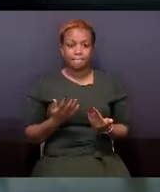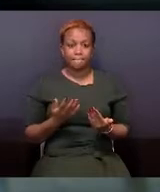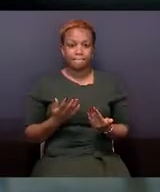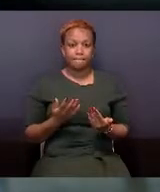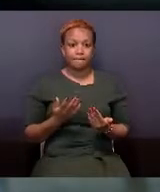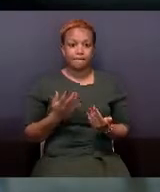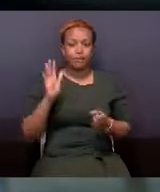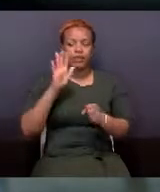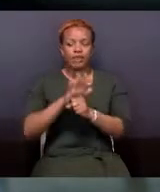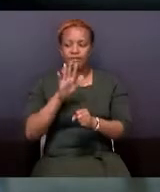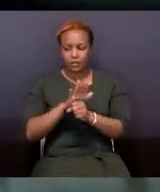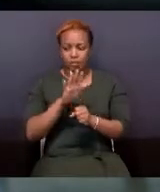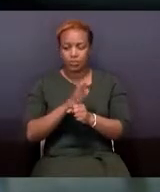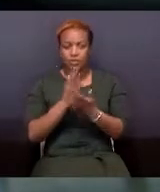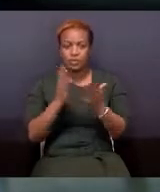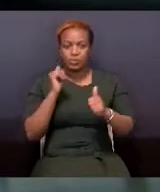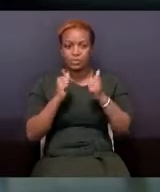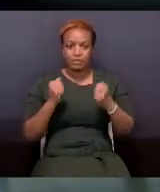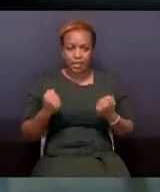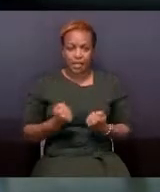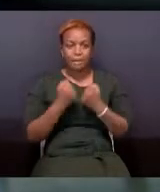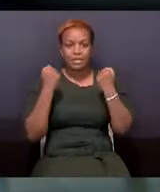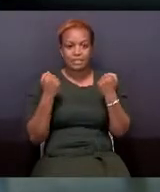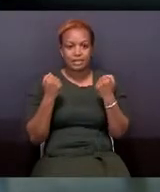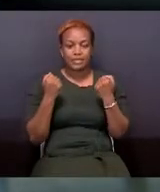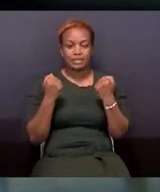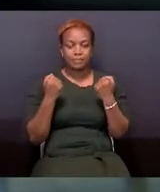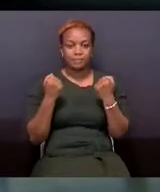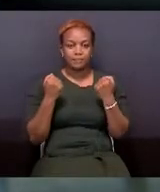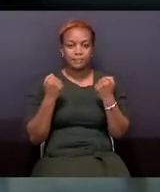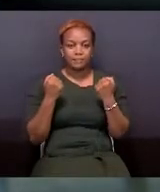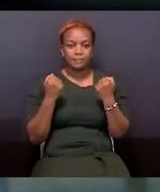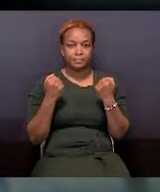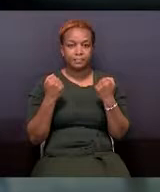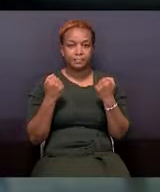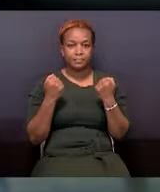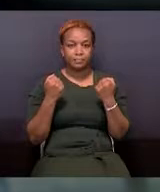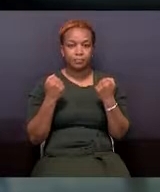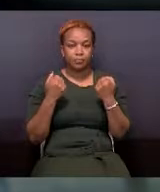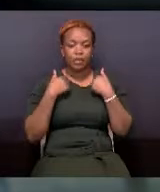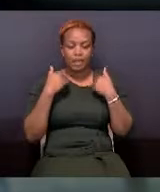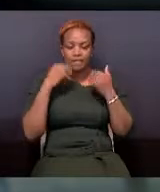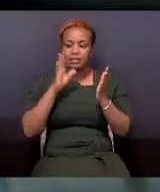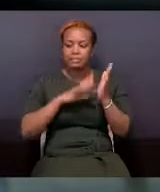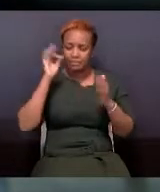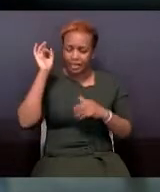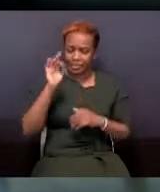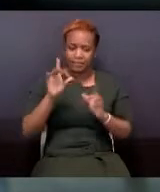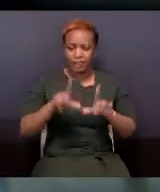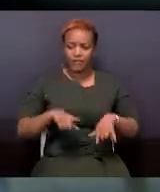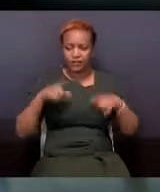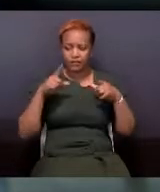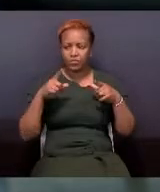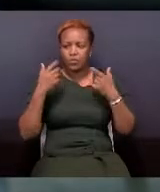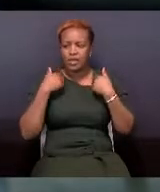there's a lot of trauma that's happening in the world. How do we make sense of it all? There's a cost of living crisis out there. there's